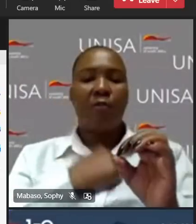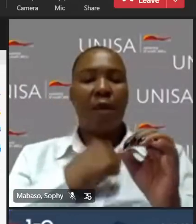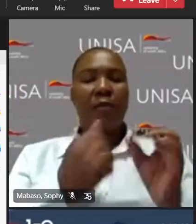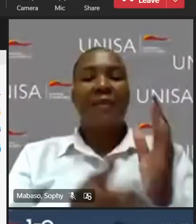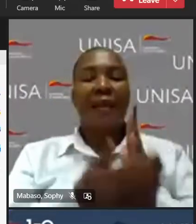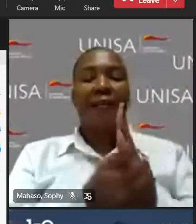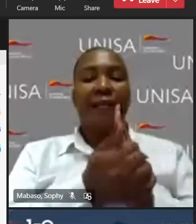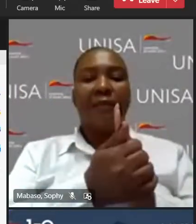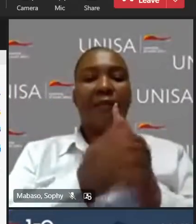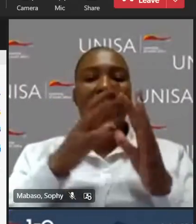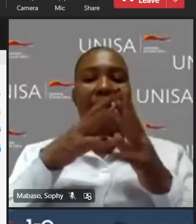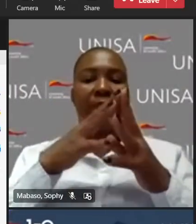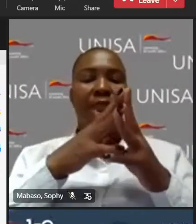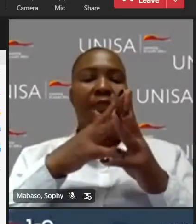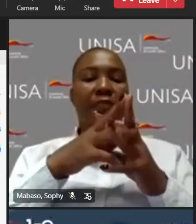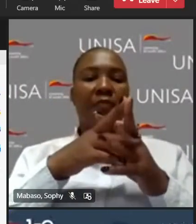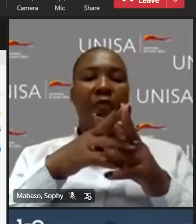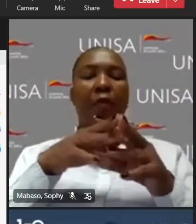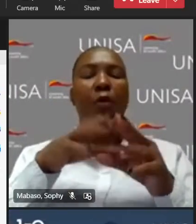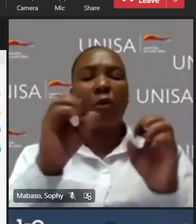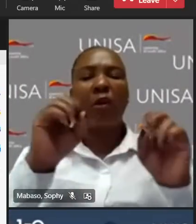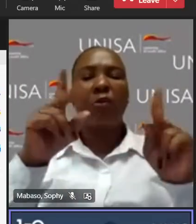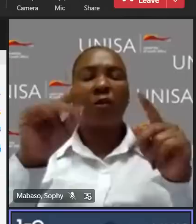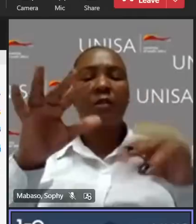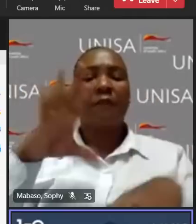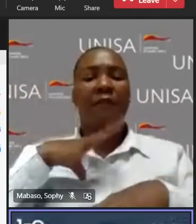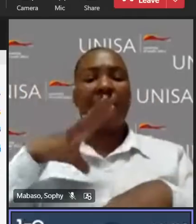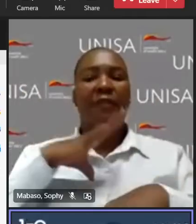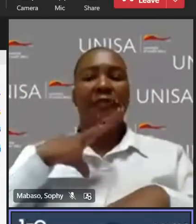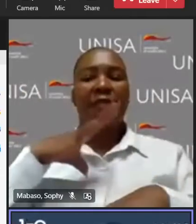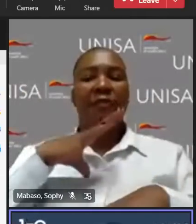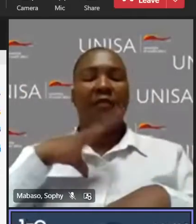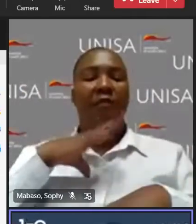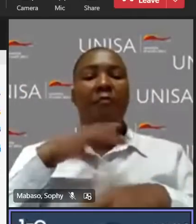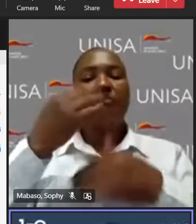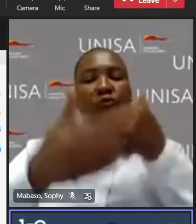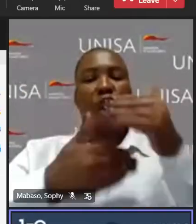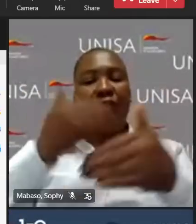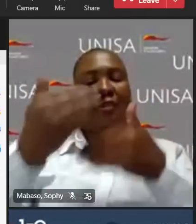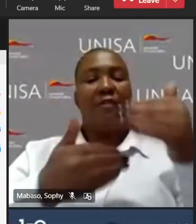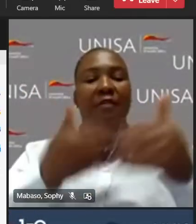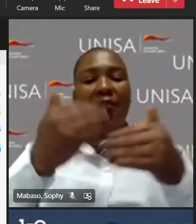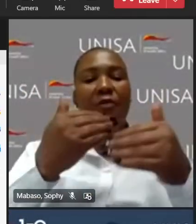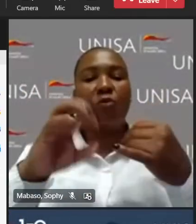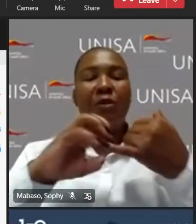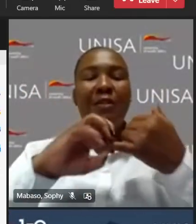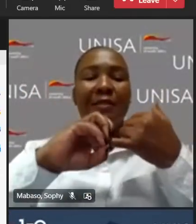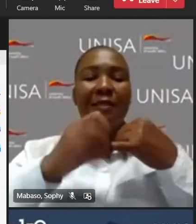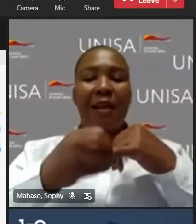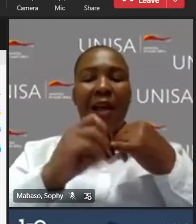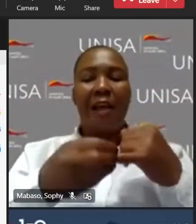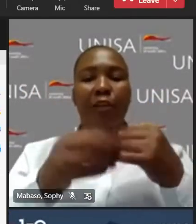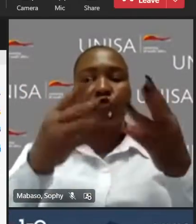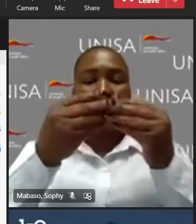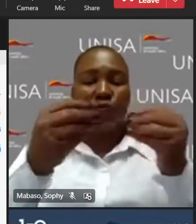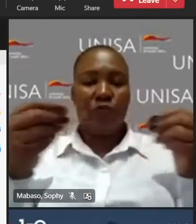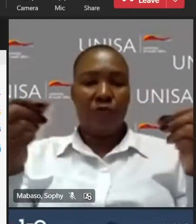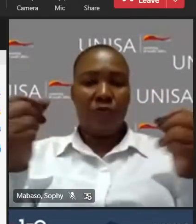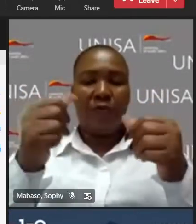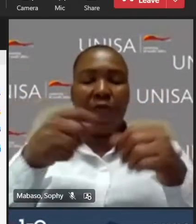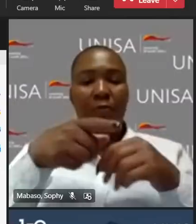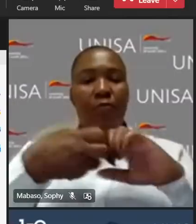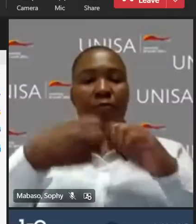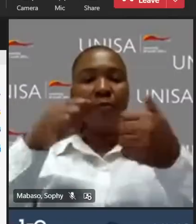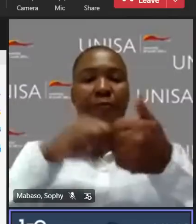Okay. Okay, that is fine. That is fine. Please go ahead. We'll try and sort it out in another way. Thank